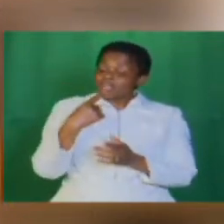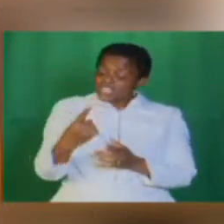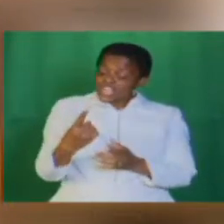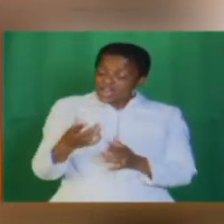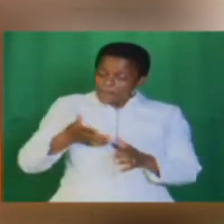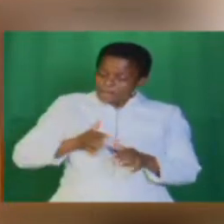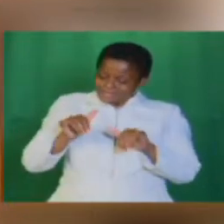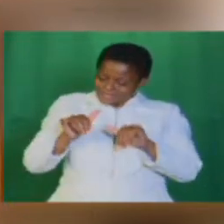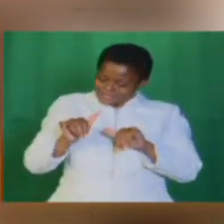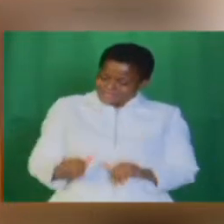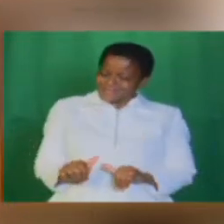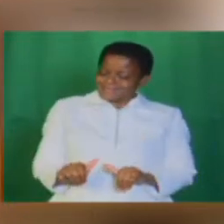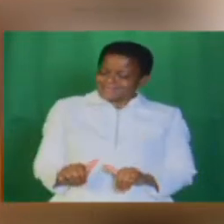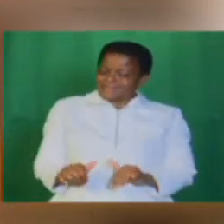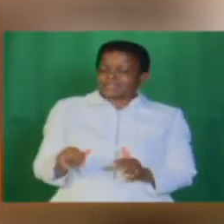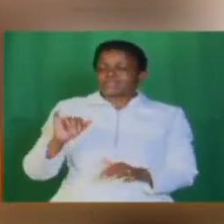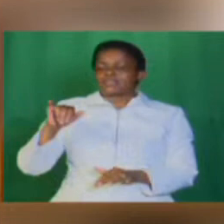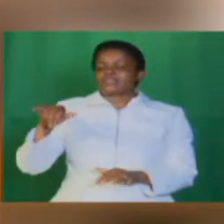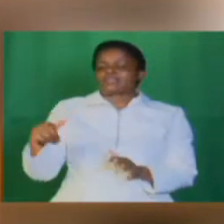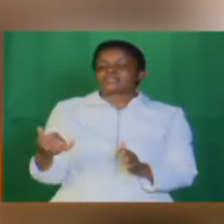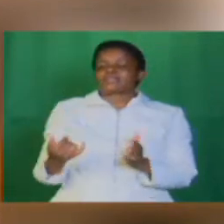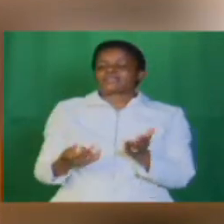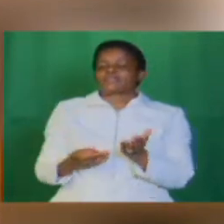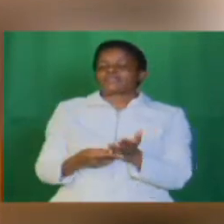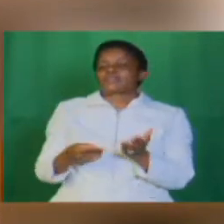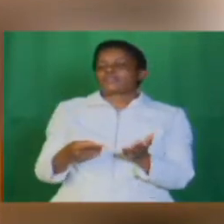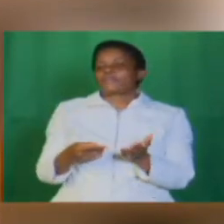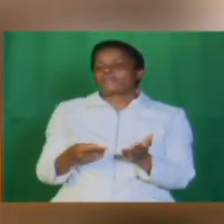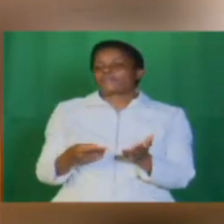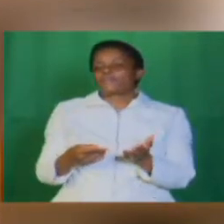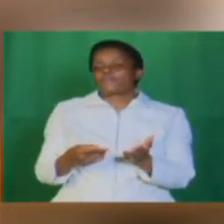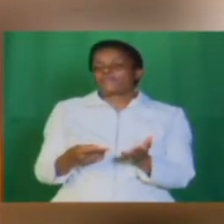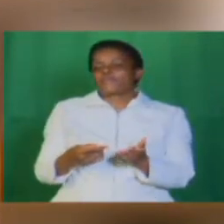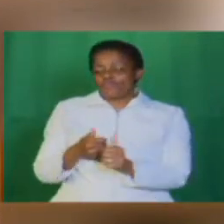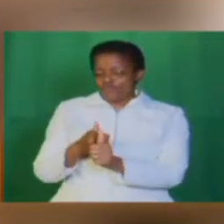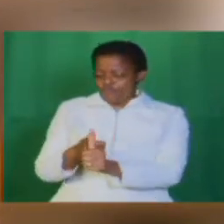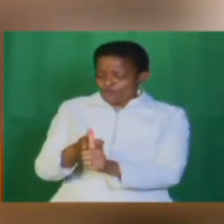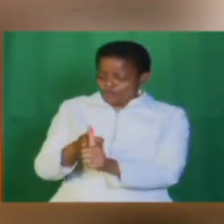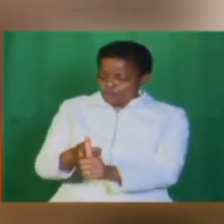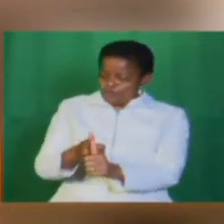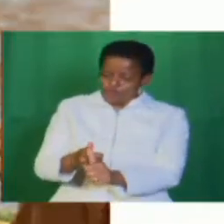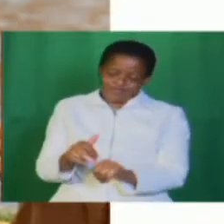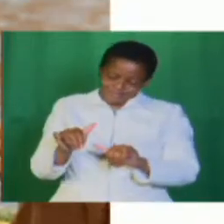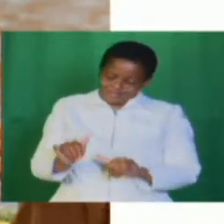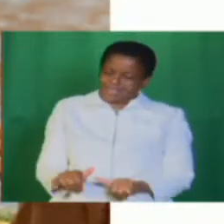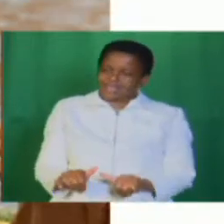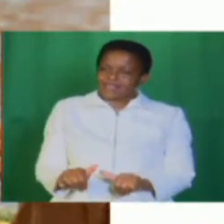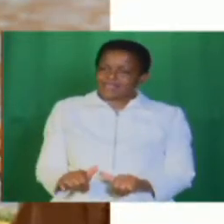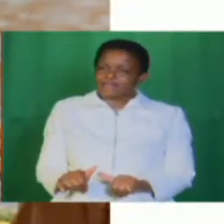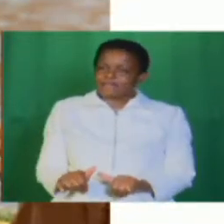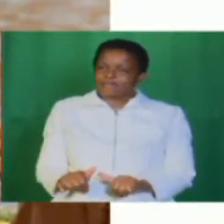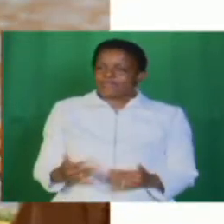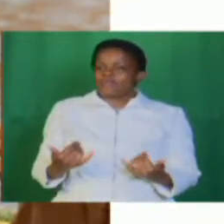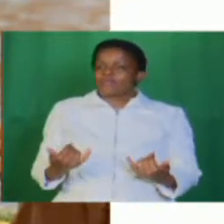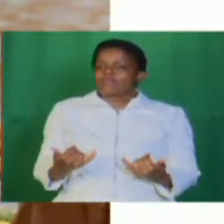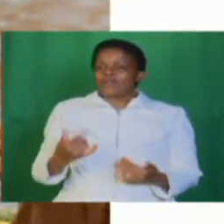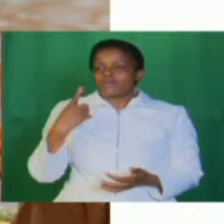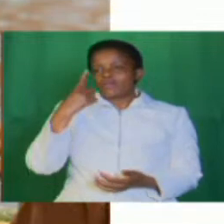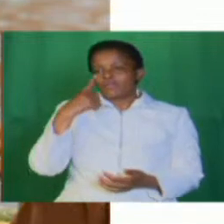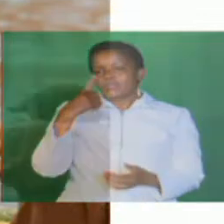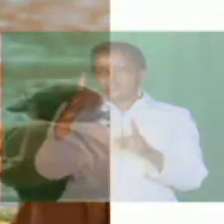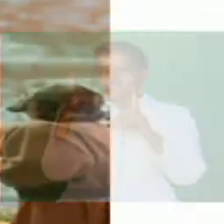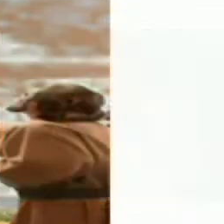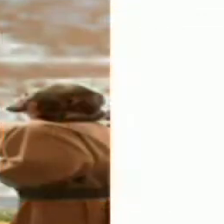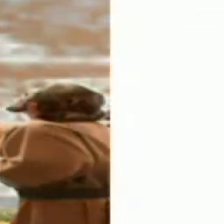carried these instructions so well. I want us to look at this picture of what I